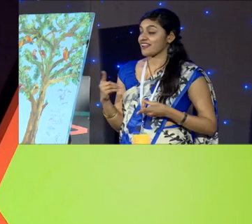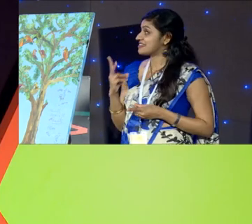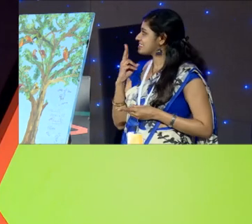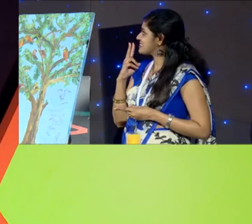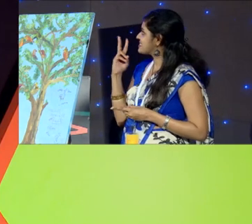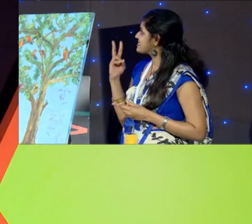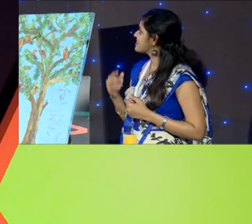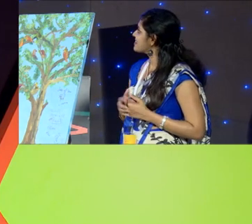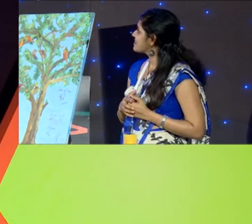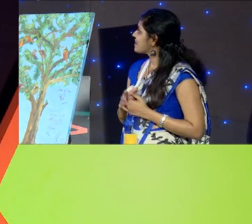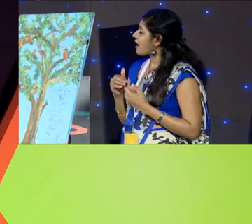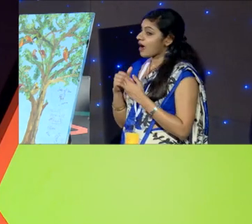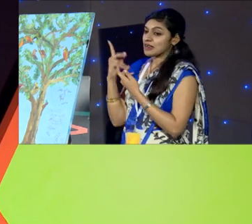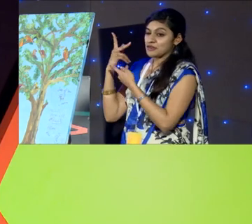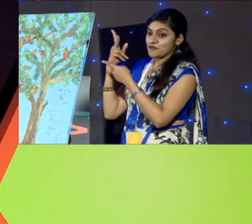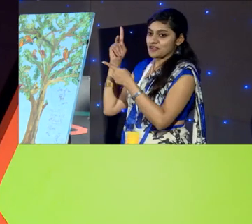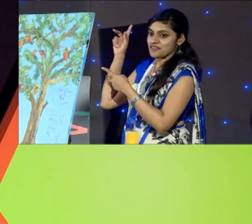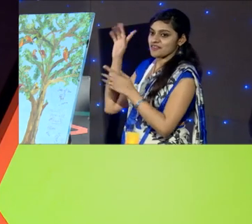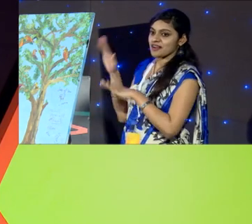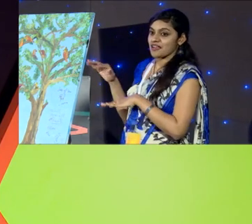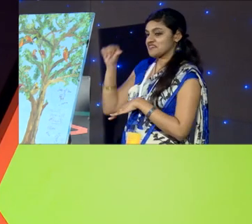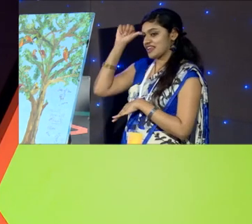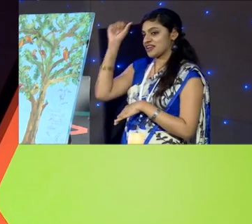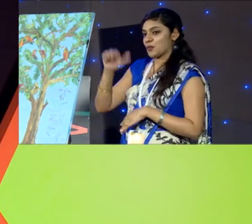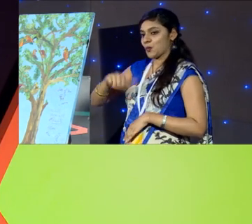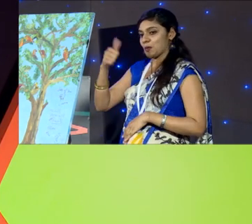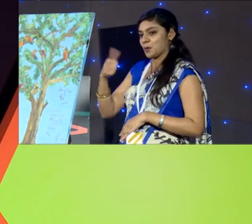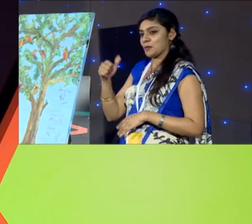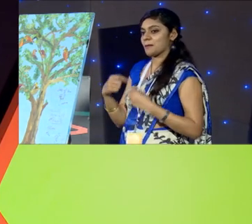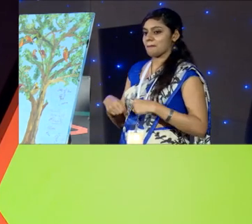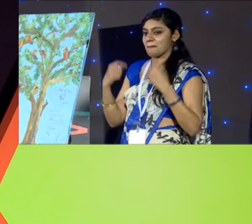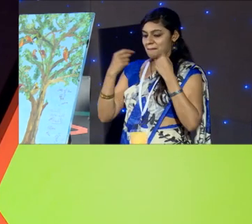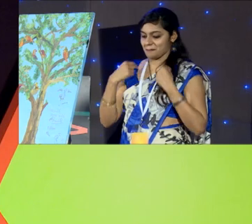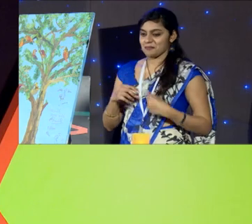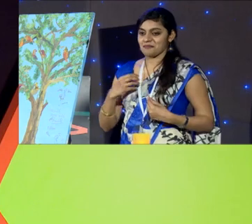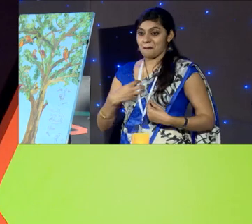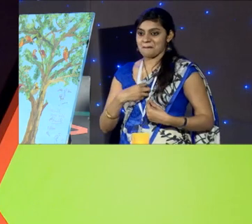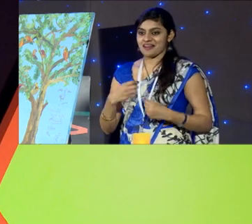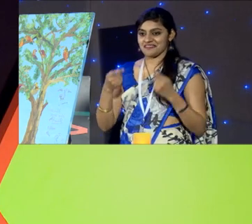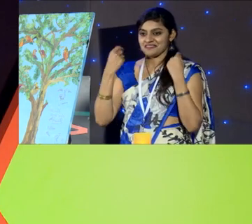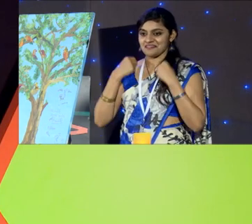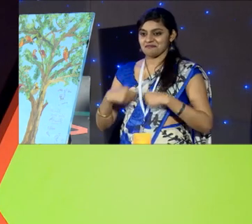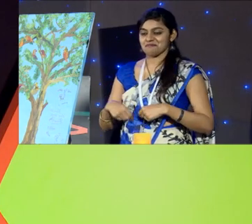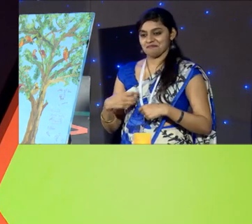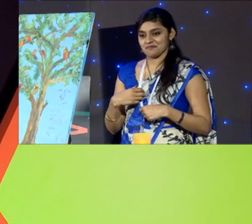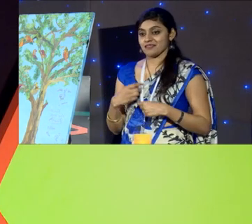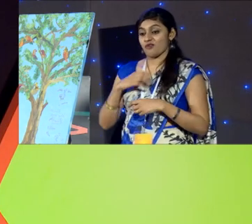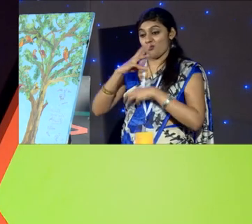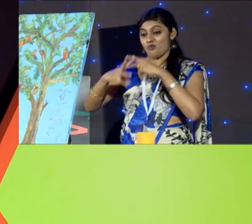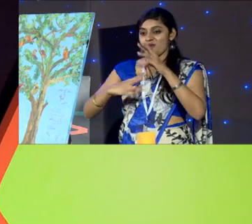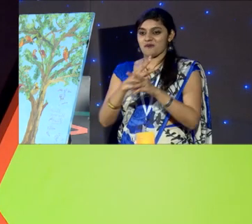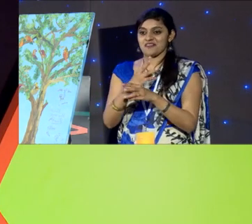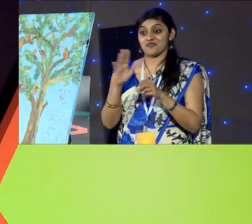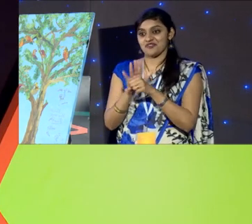of Abilympics where India has been winning several medals every 4 years in international event